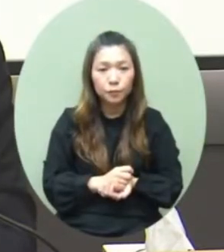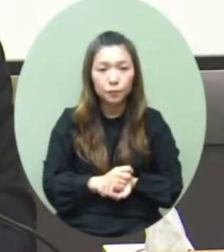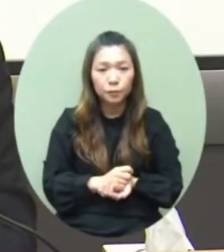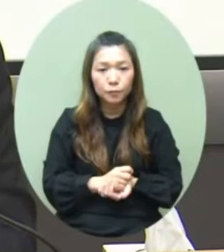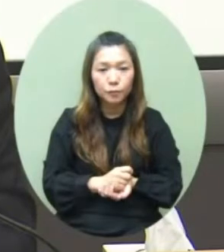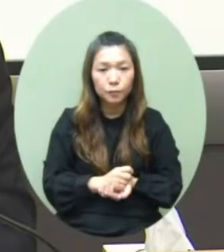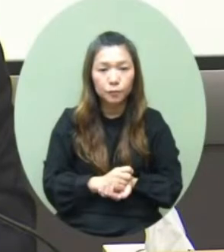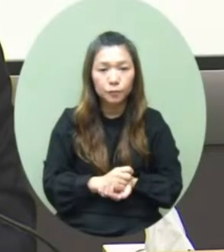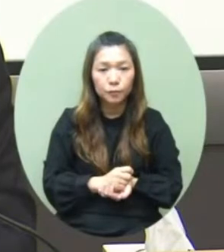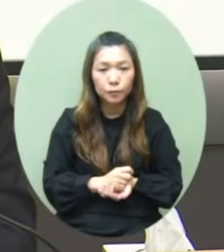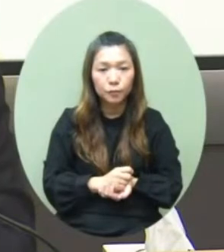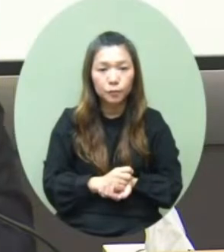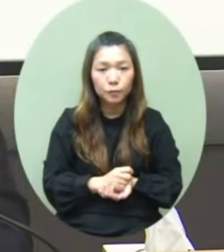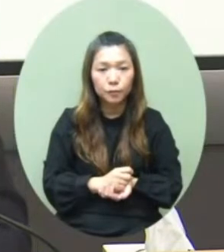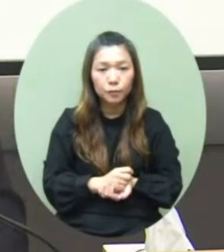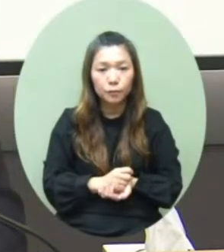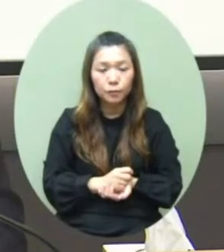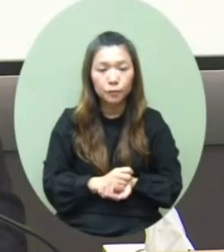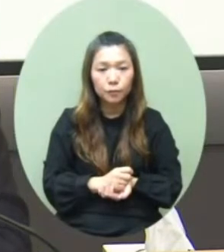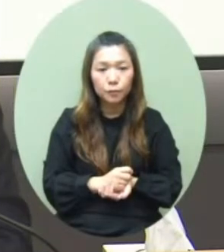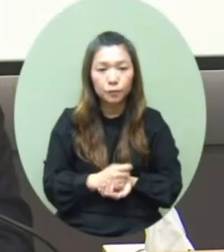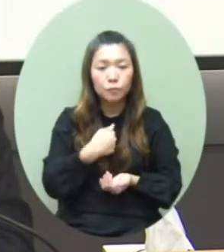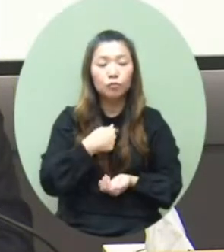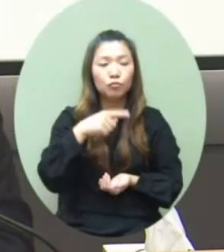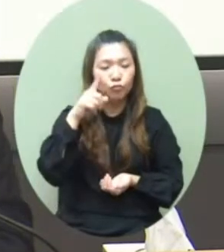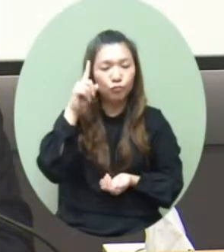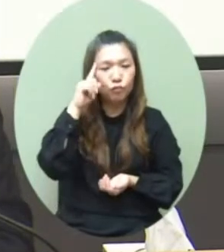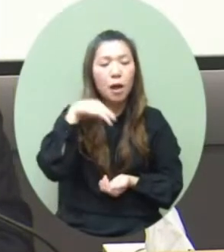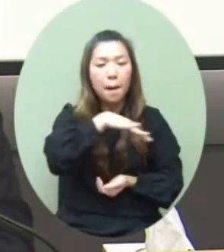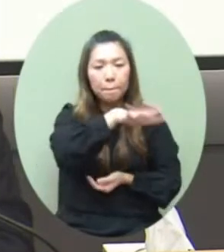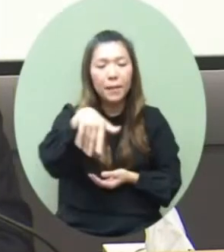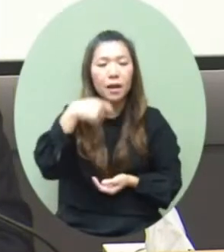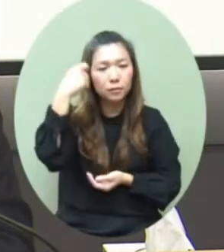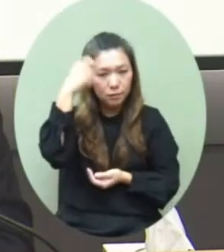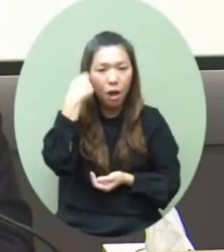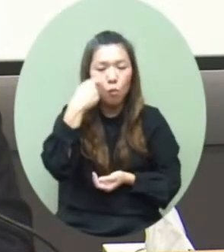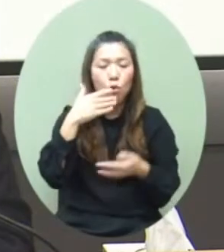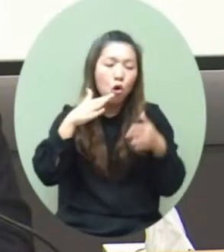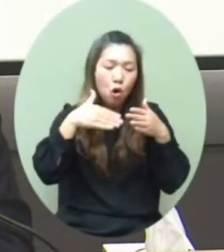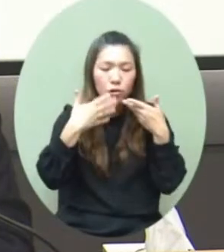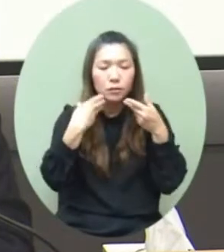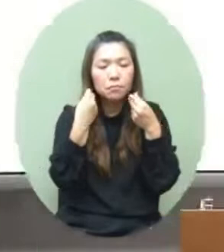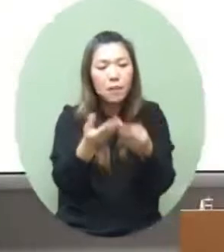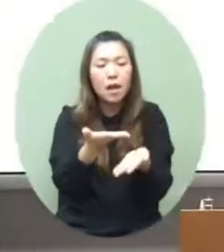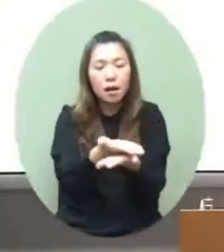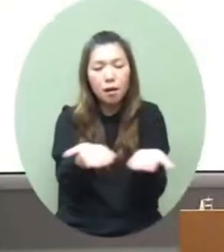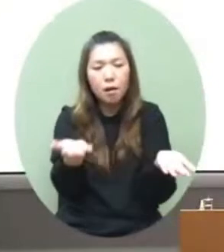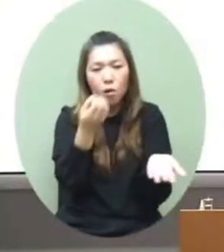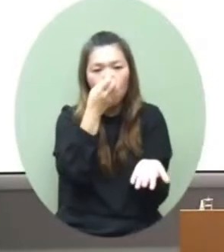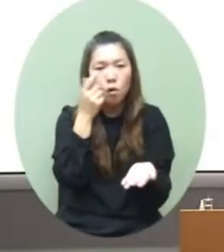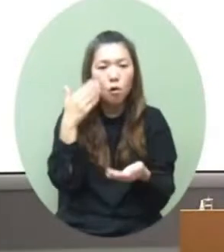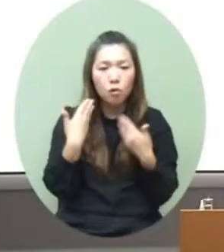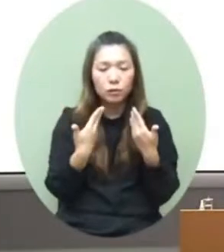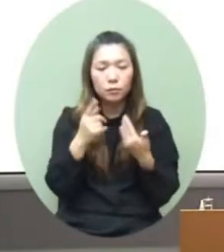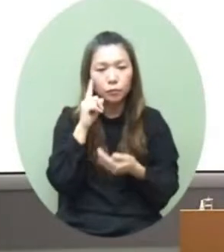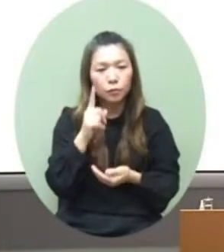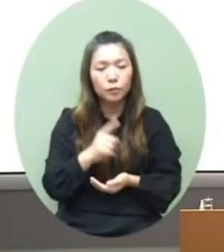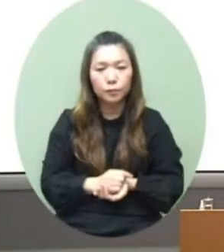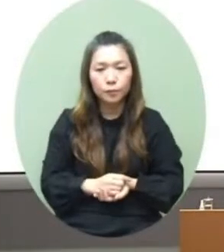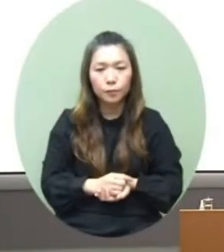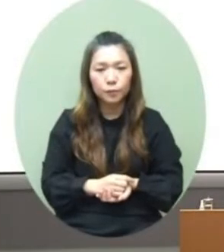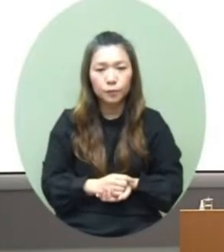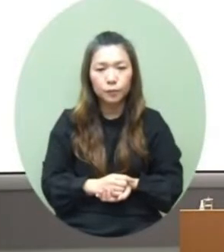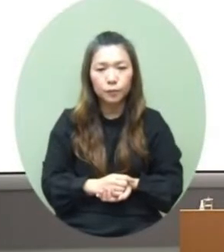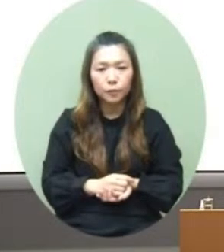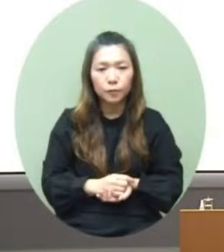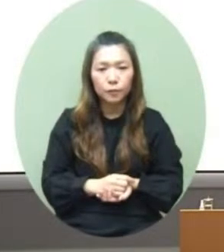together enjoyable for our visitors. Yeah, as to the evaluation and measurement of the